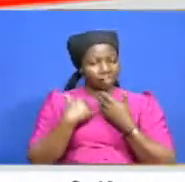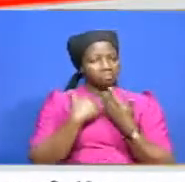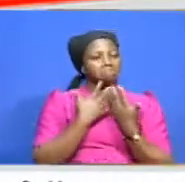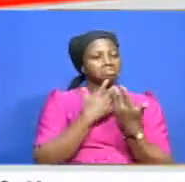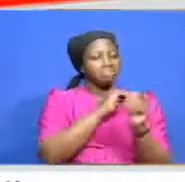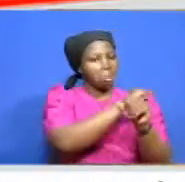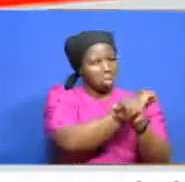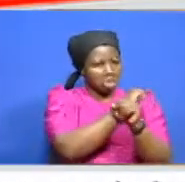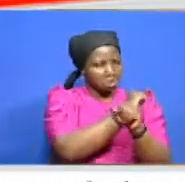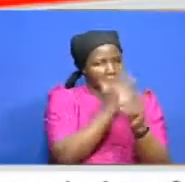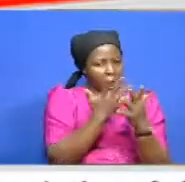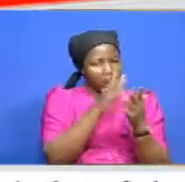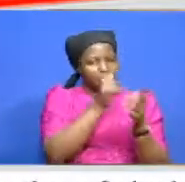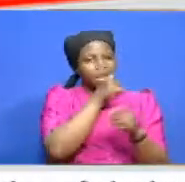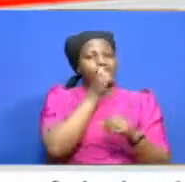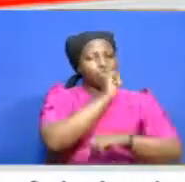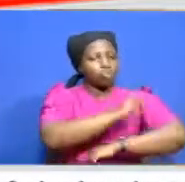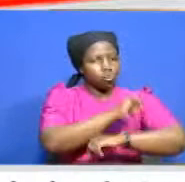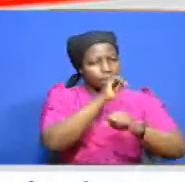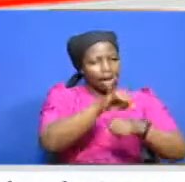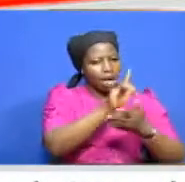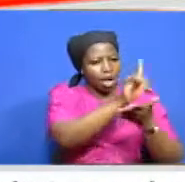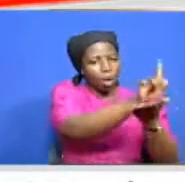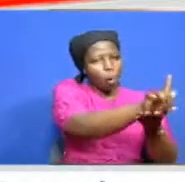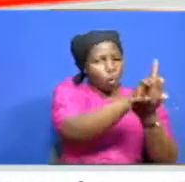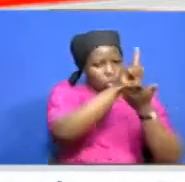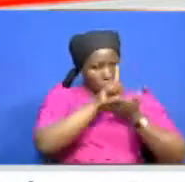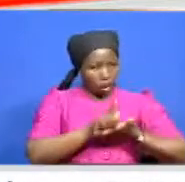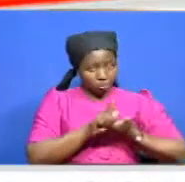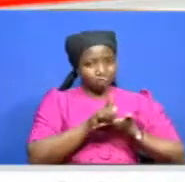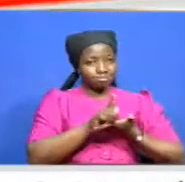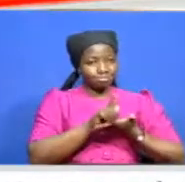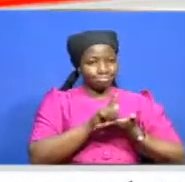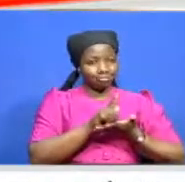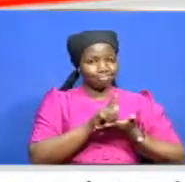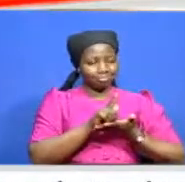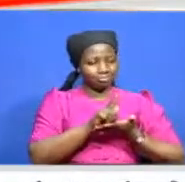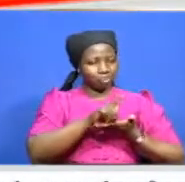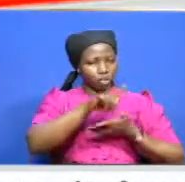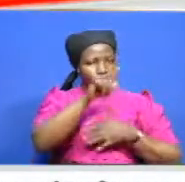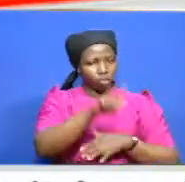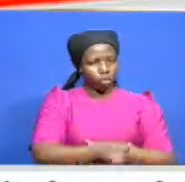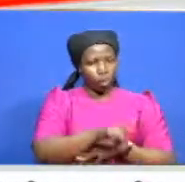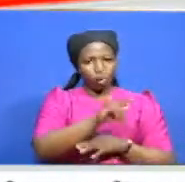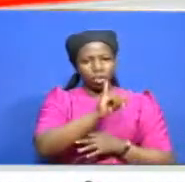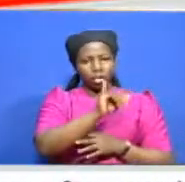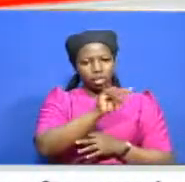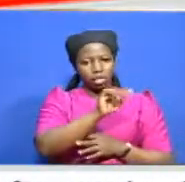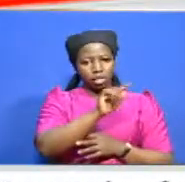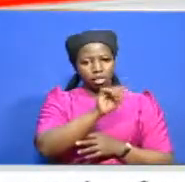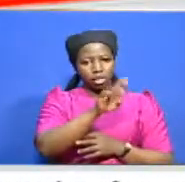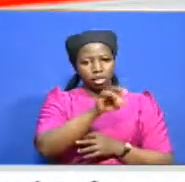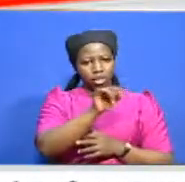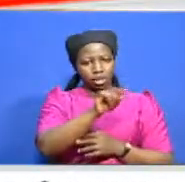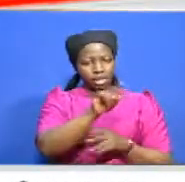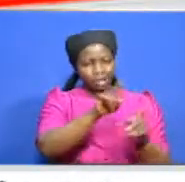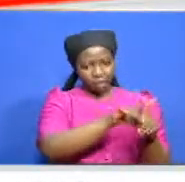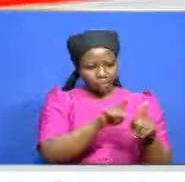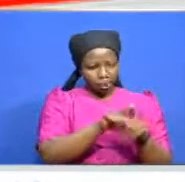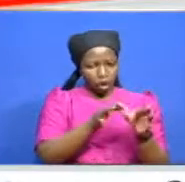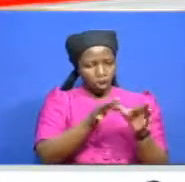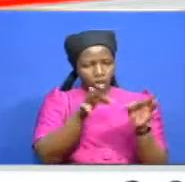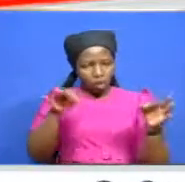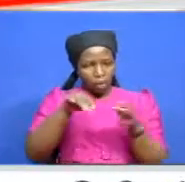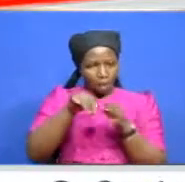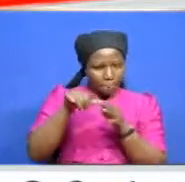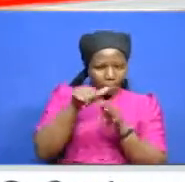access credit facilities that is of very low interest and has a longer repayment period. We